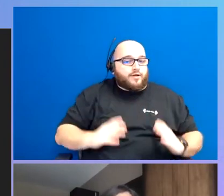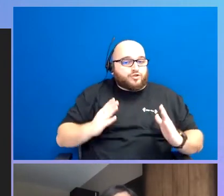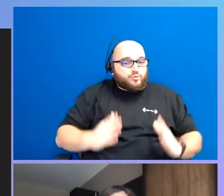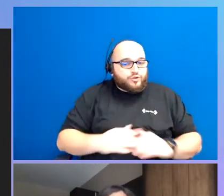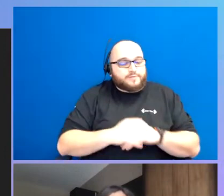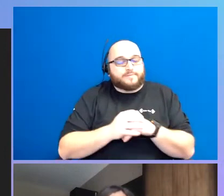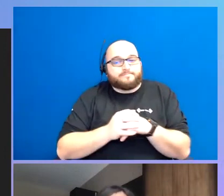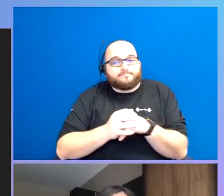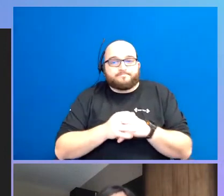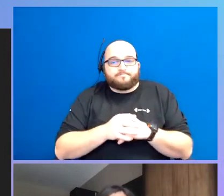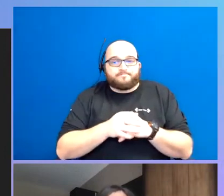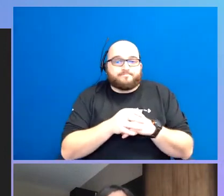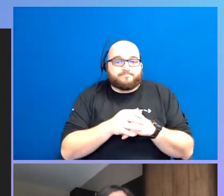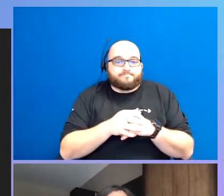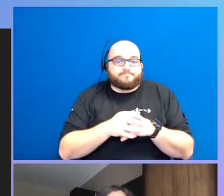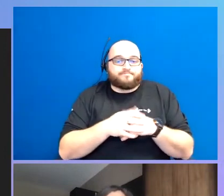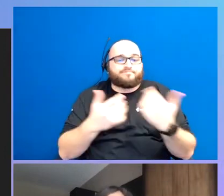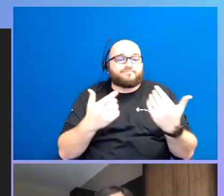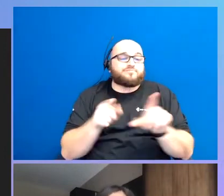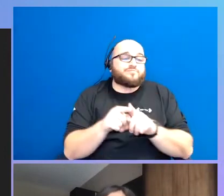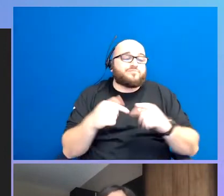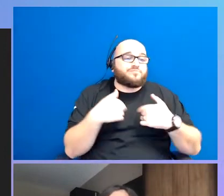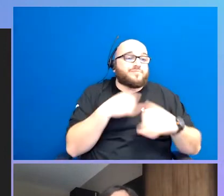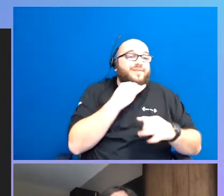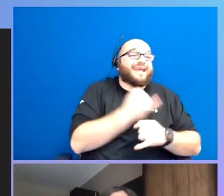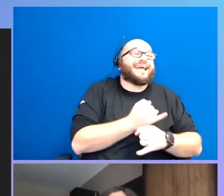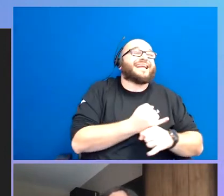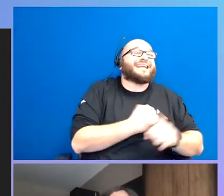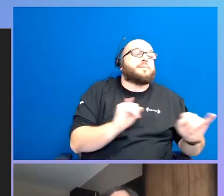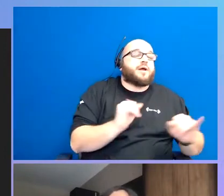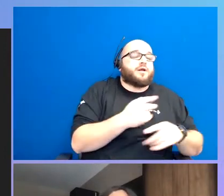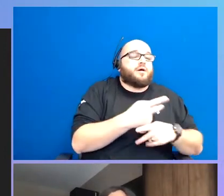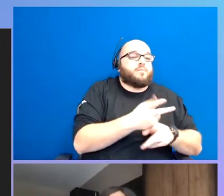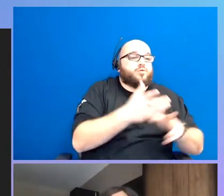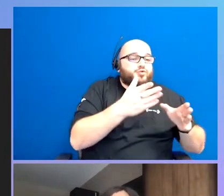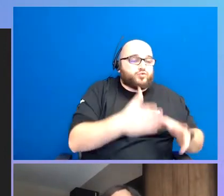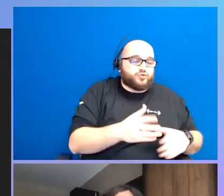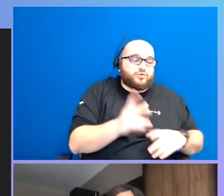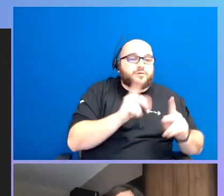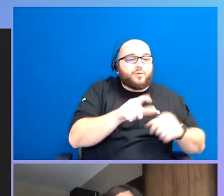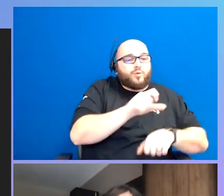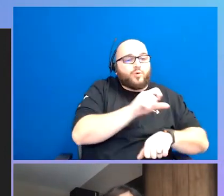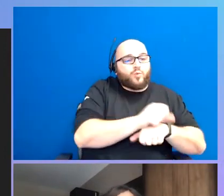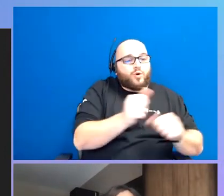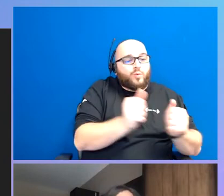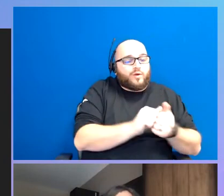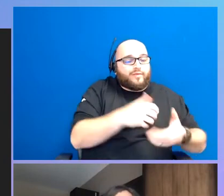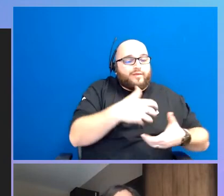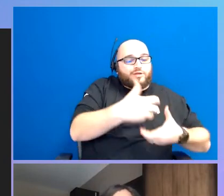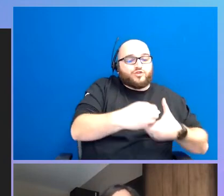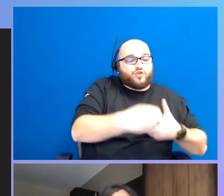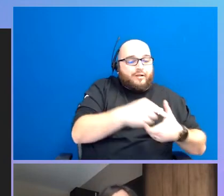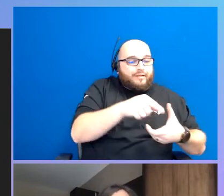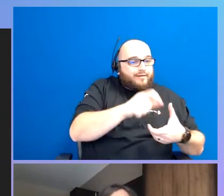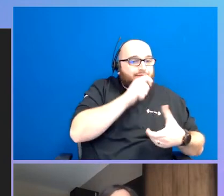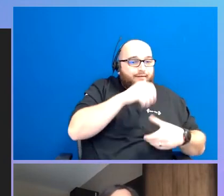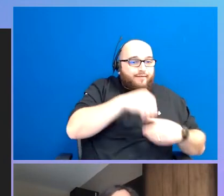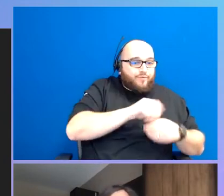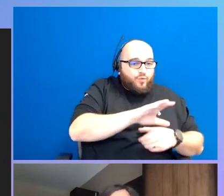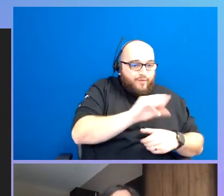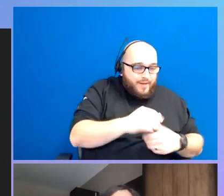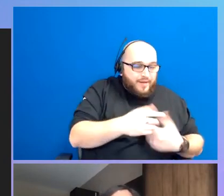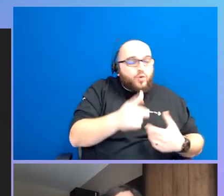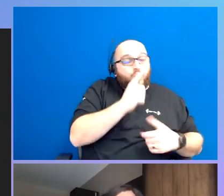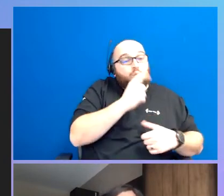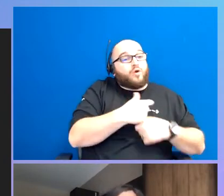There's also things like independent producers. So people who you work with externally, external producers who